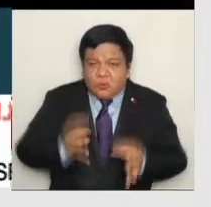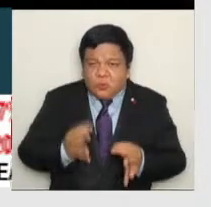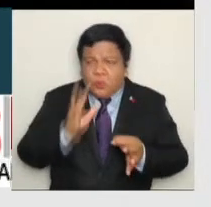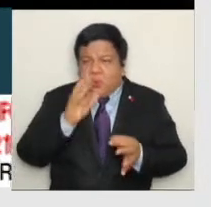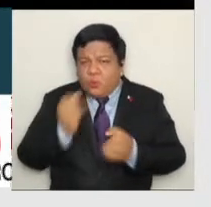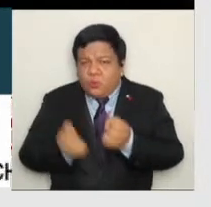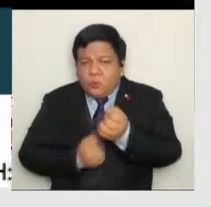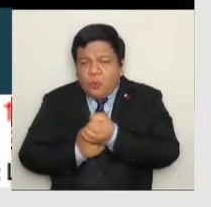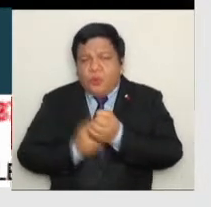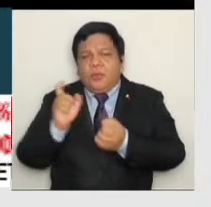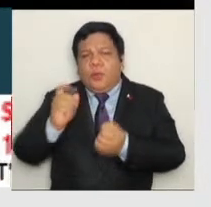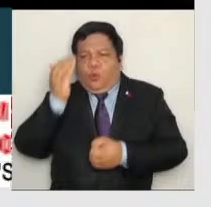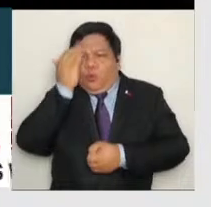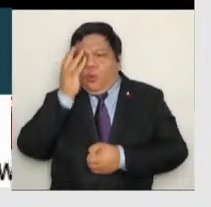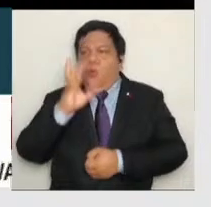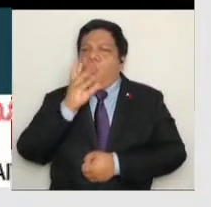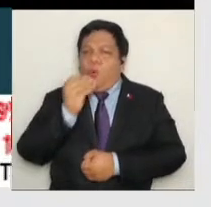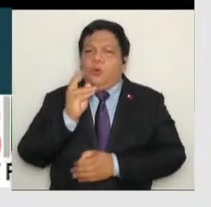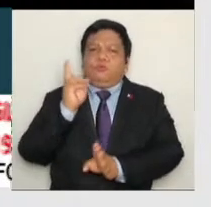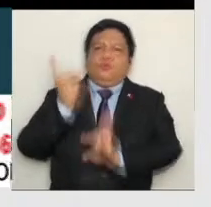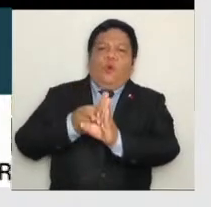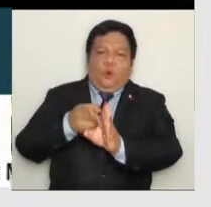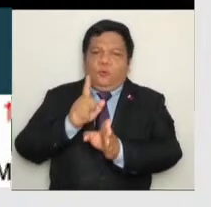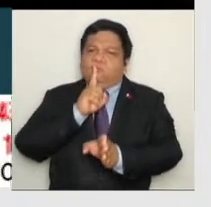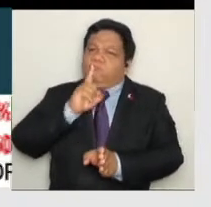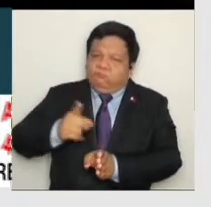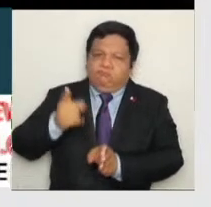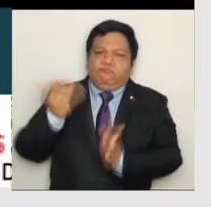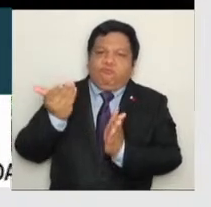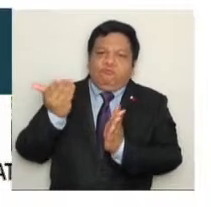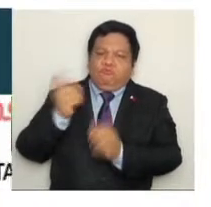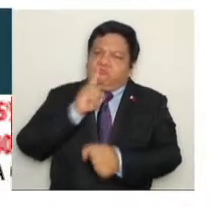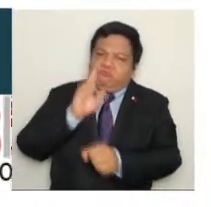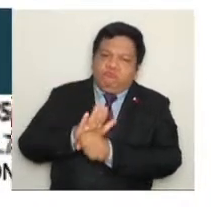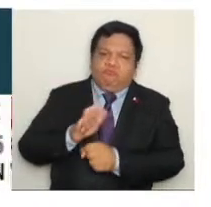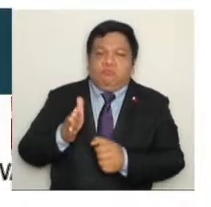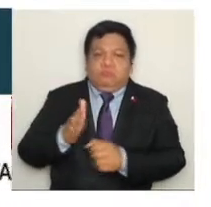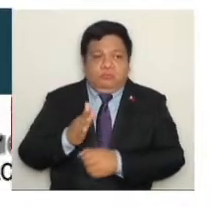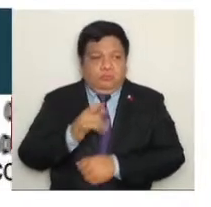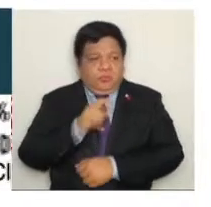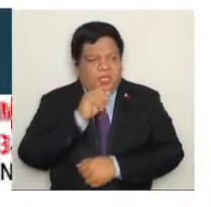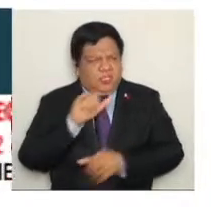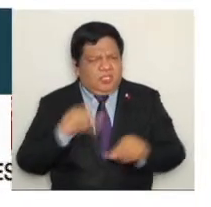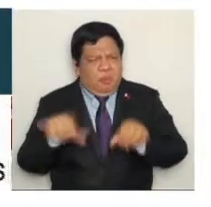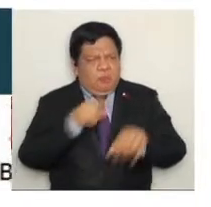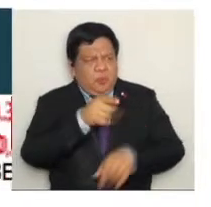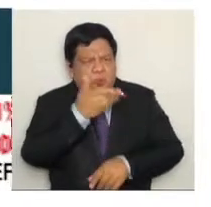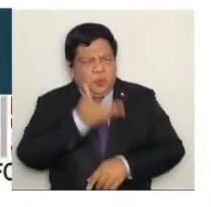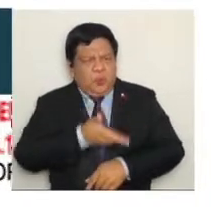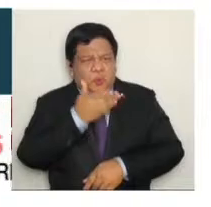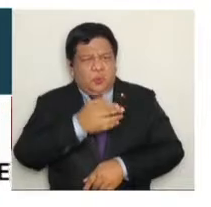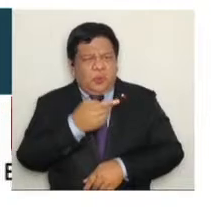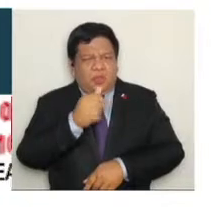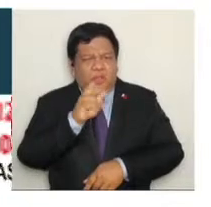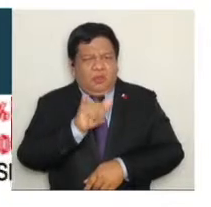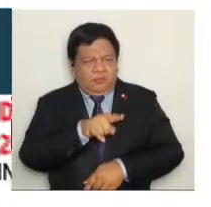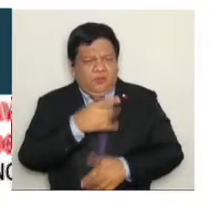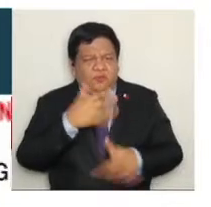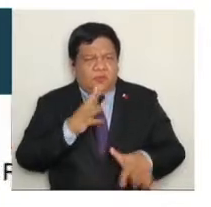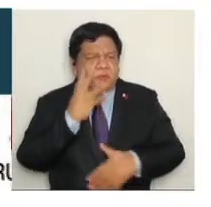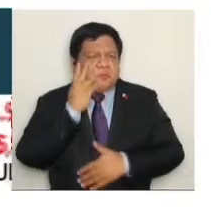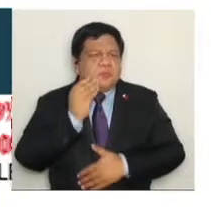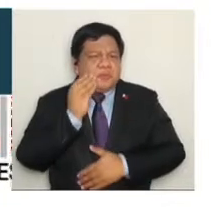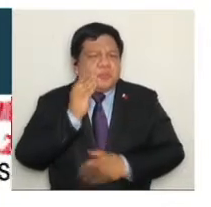they need to know first who's running. But not everyone is you, Harry. And you've had a taste of